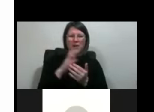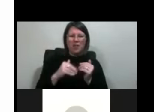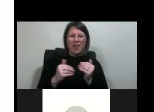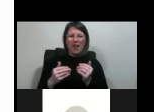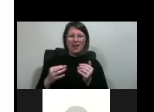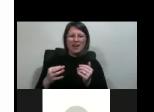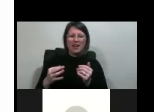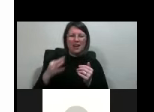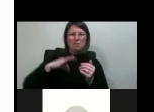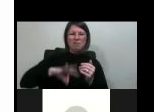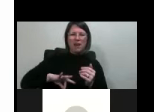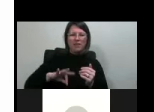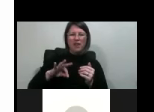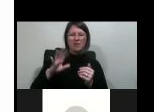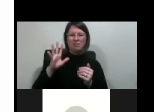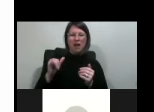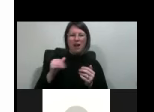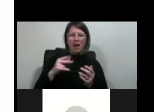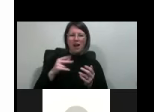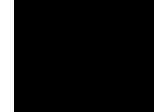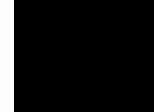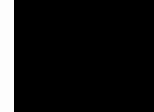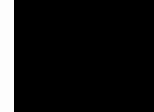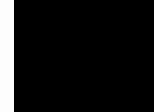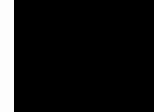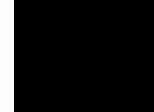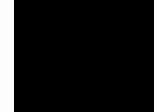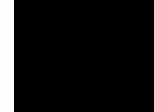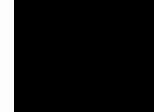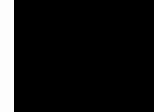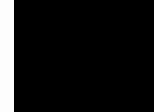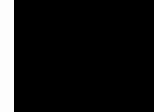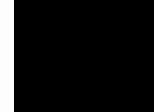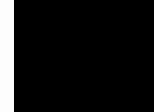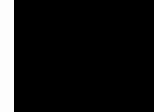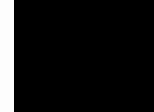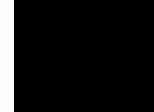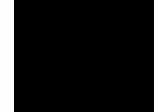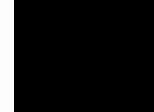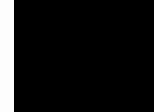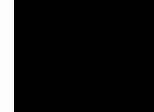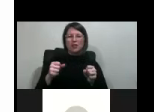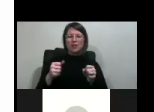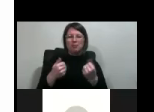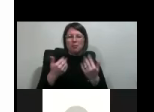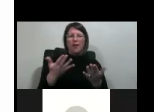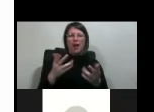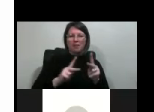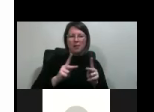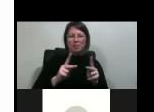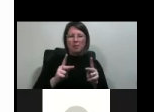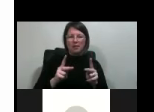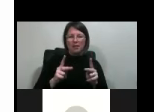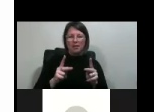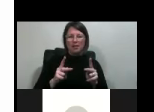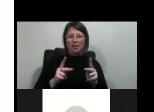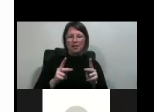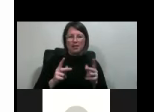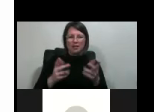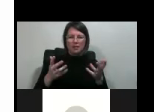by, not stopping and potentially, getting people that would pay to take that